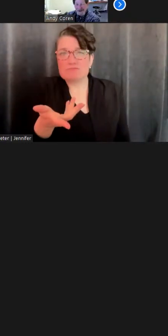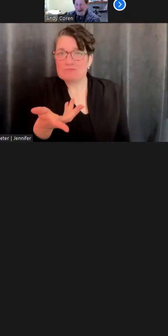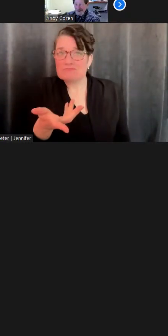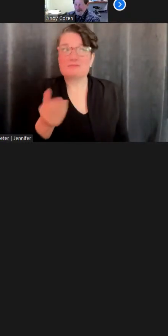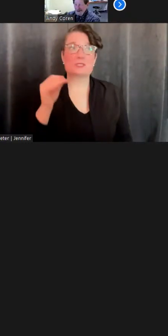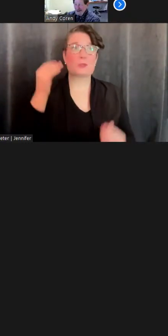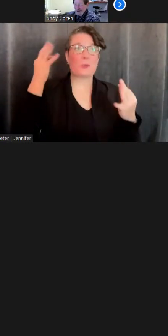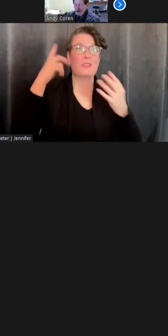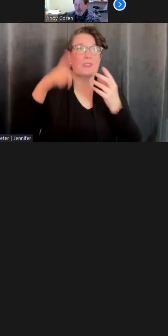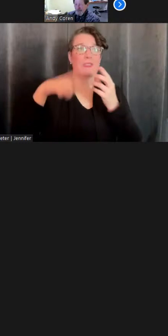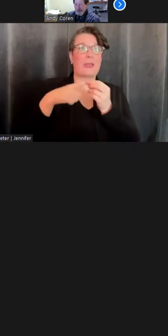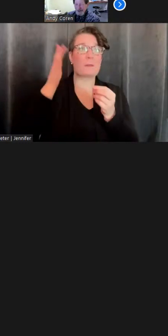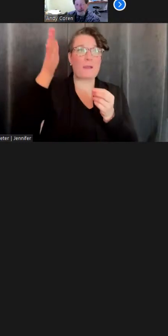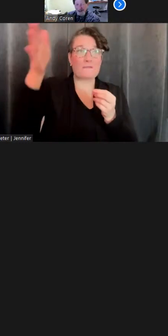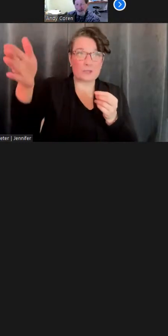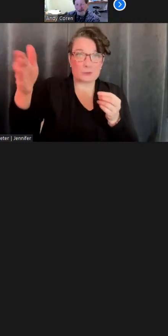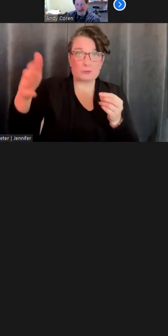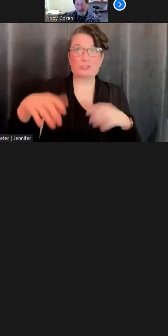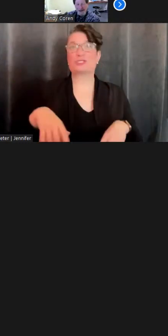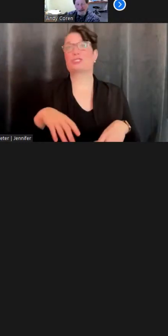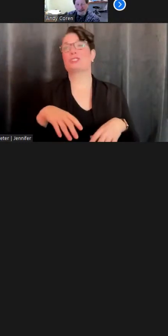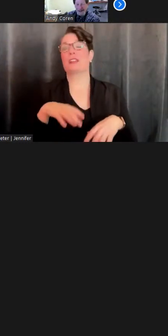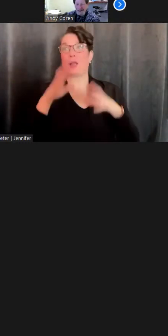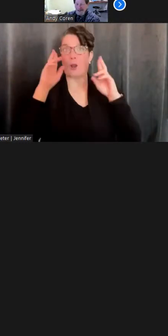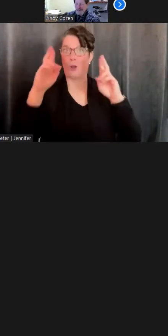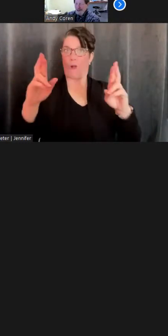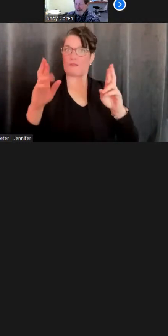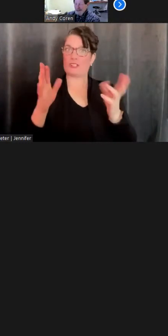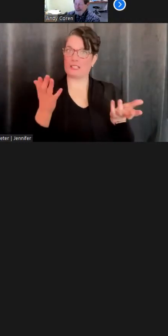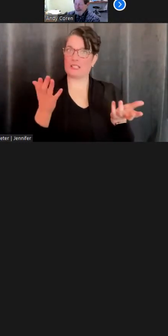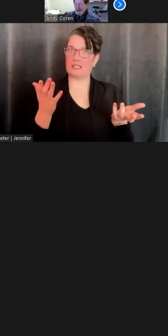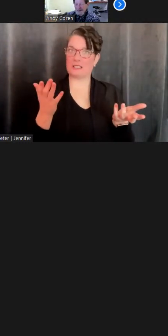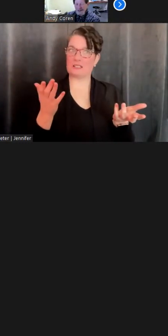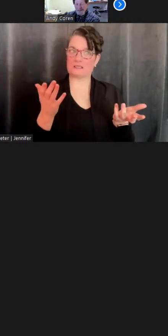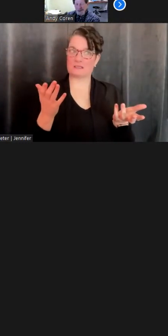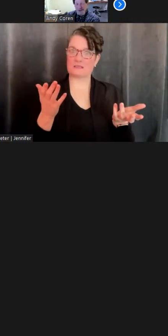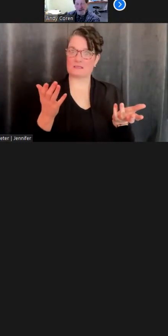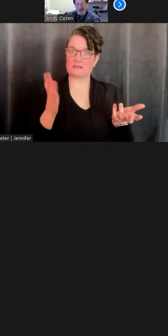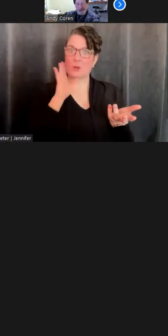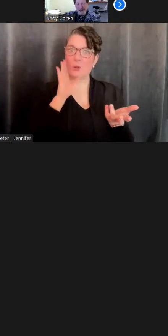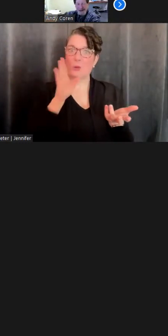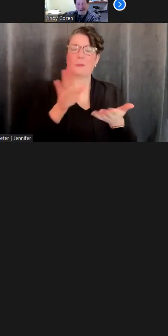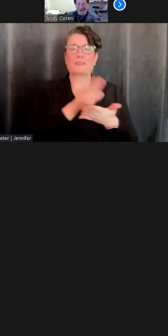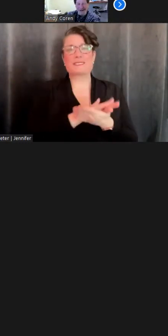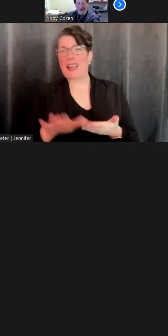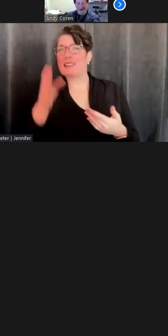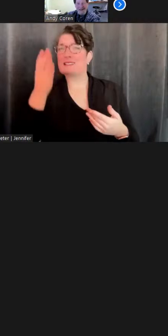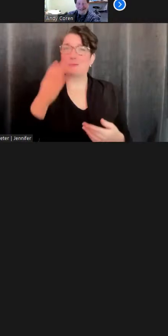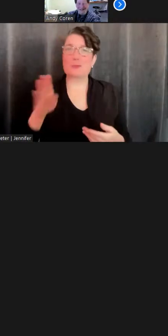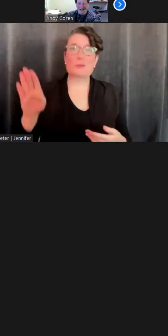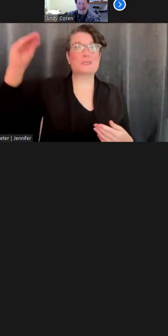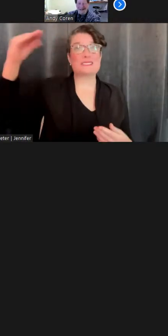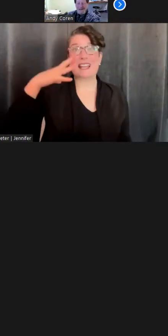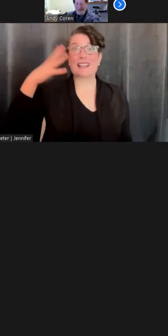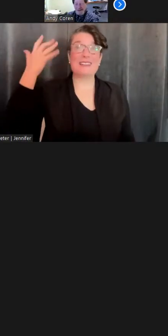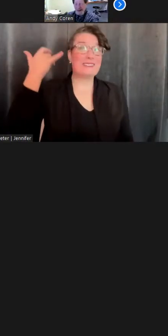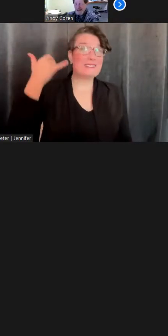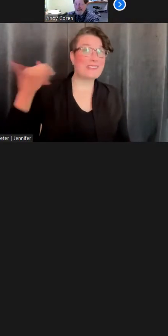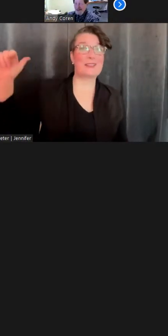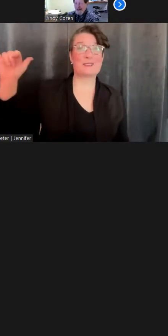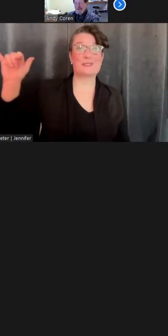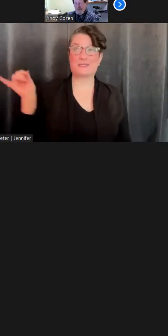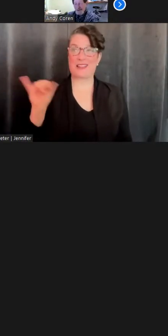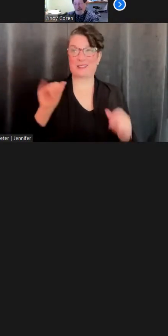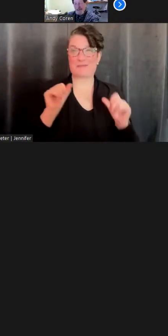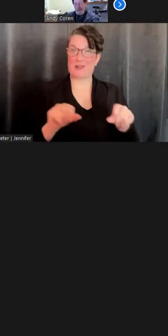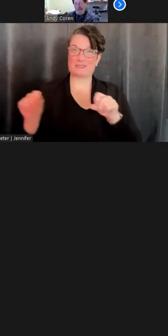future, and hopefully it'll come out to be as nice and blue or sunny yellow as we can imagine